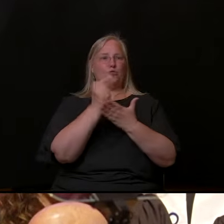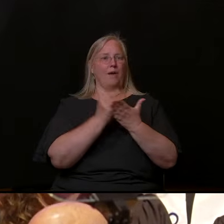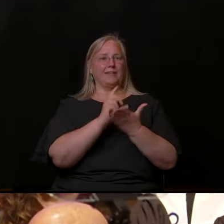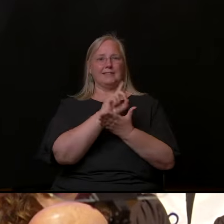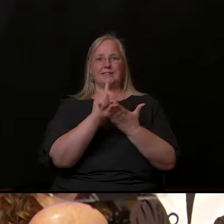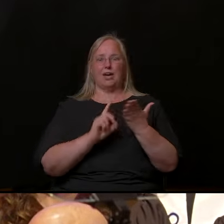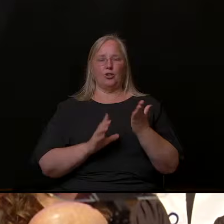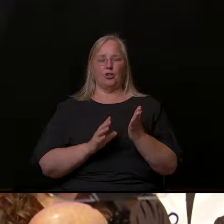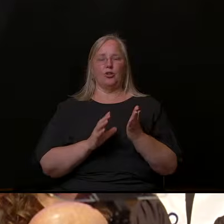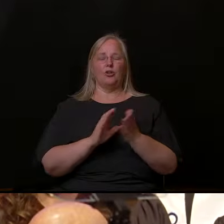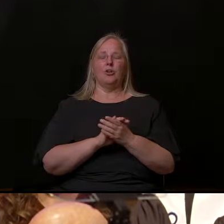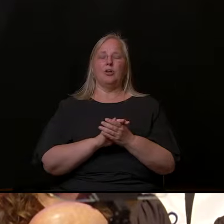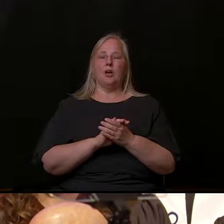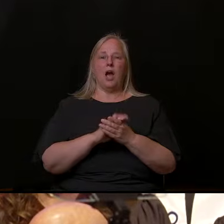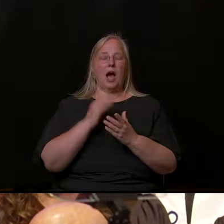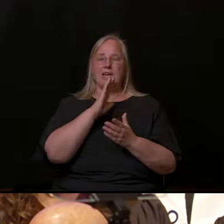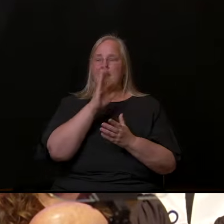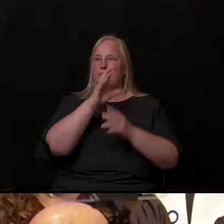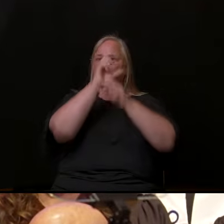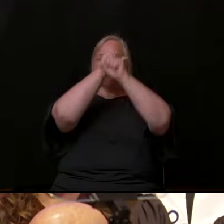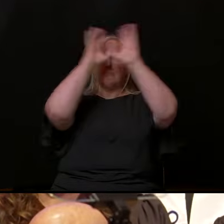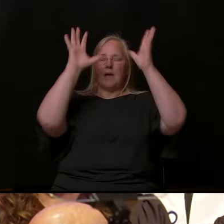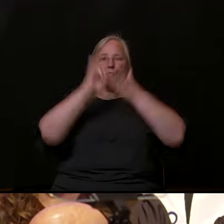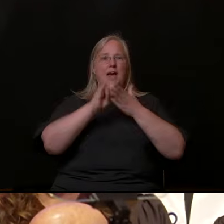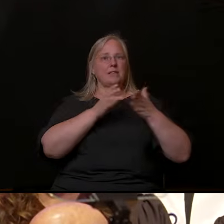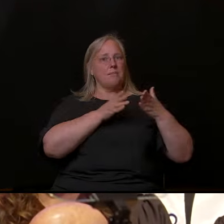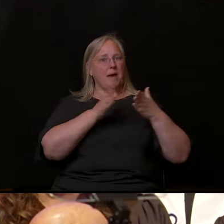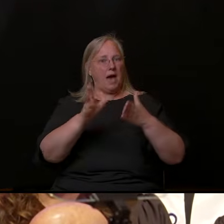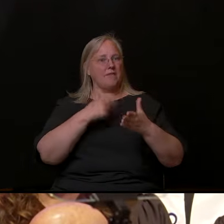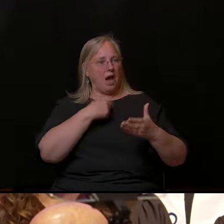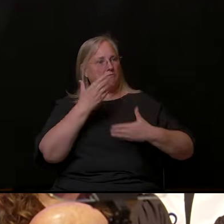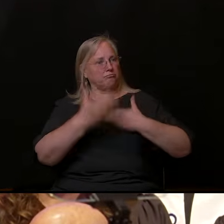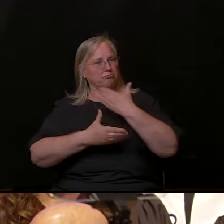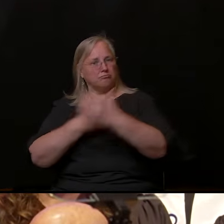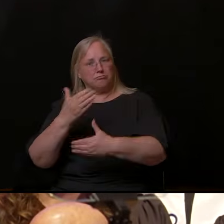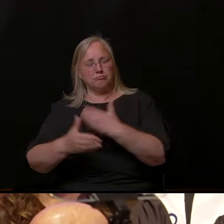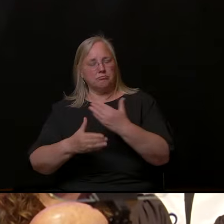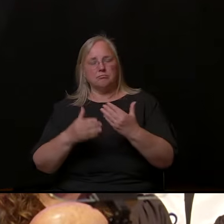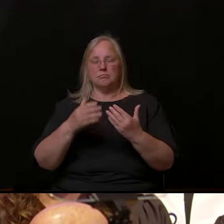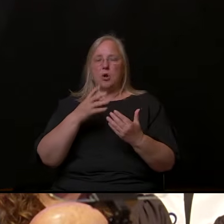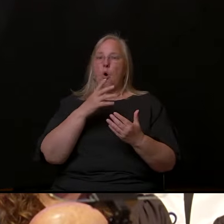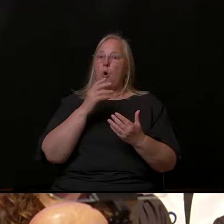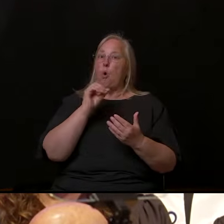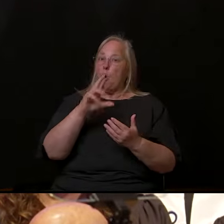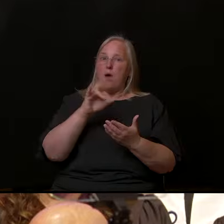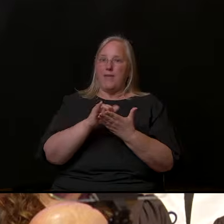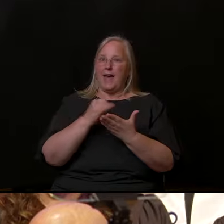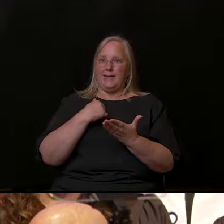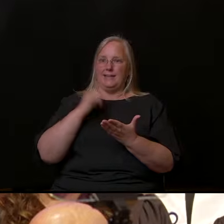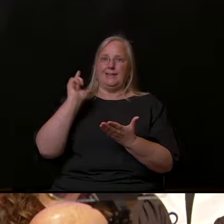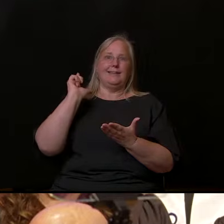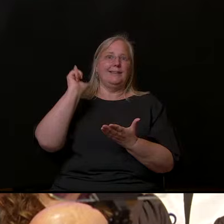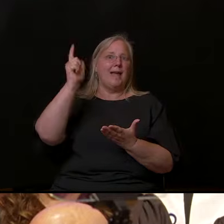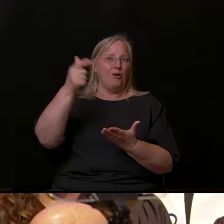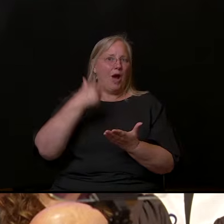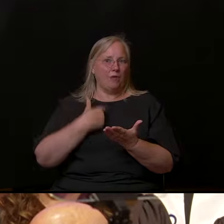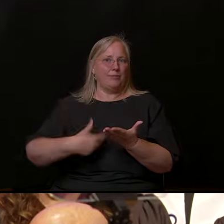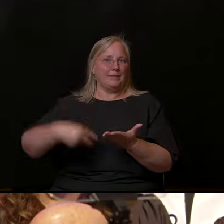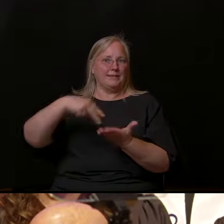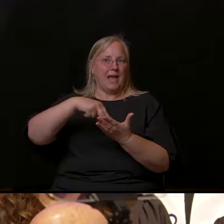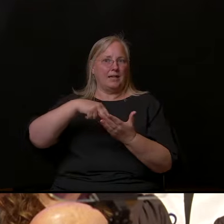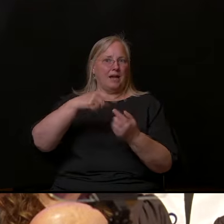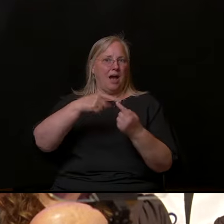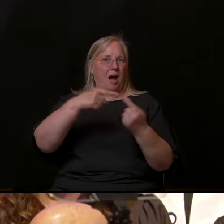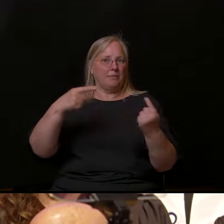have imagined that the path I have taken, nor that I will be standing on the other side of the room, here